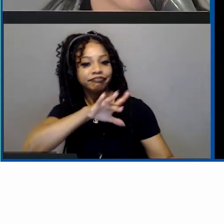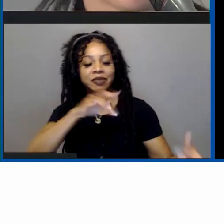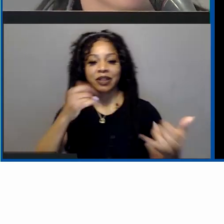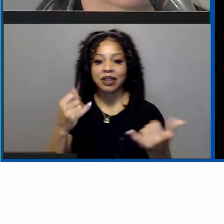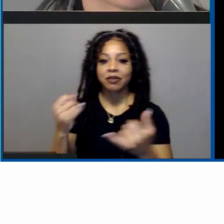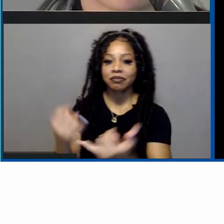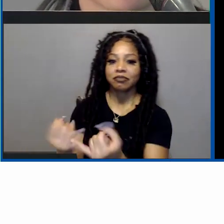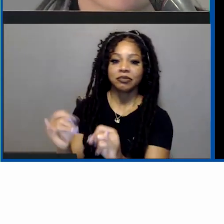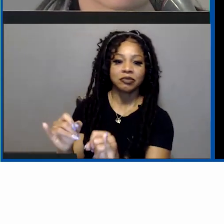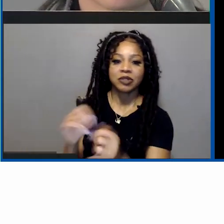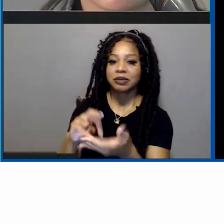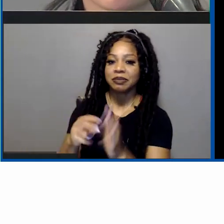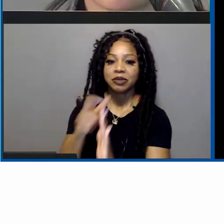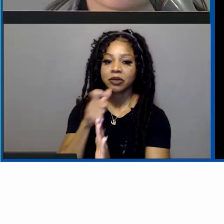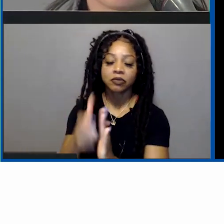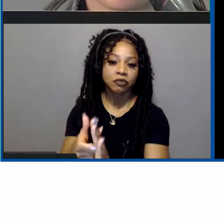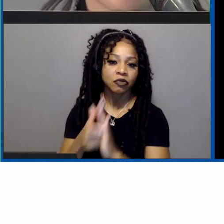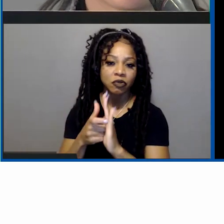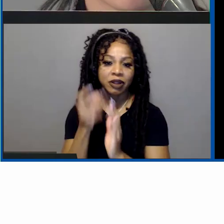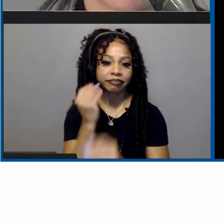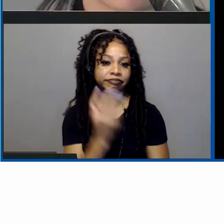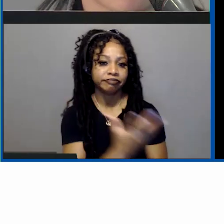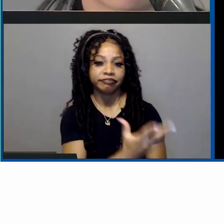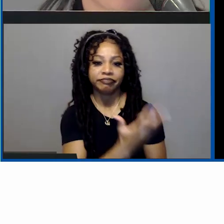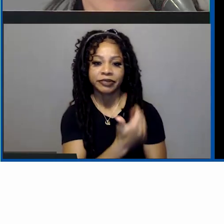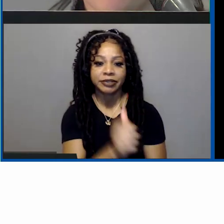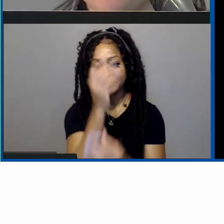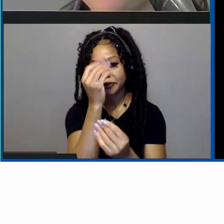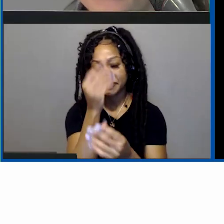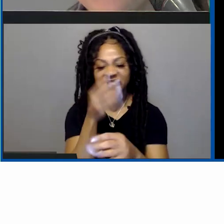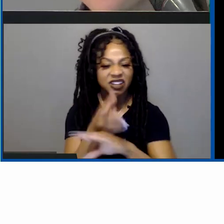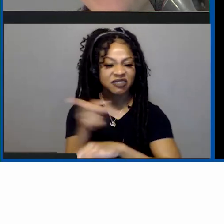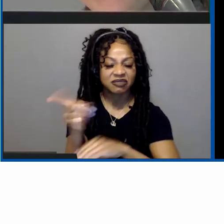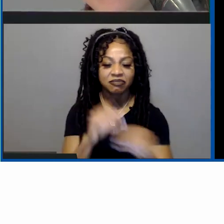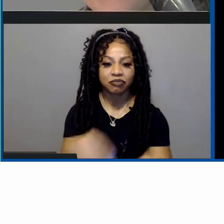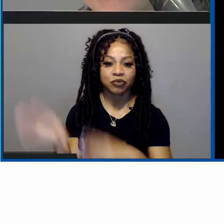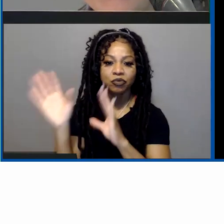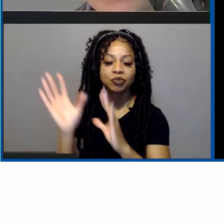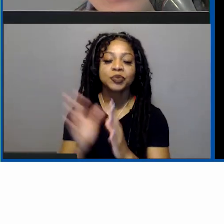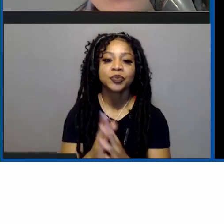They do not have to share that information with the parents and guardians after that.